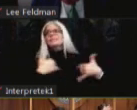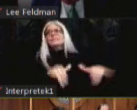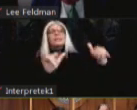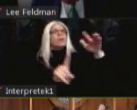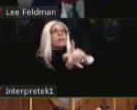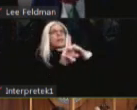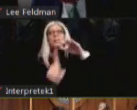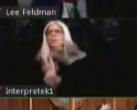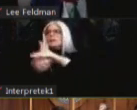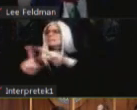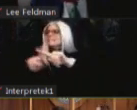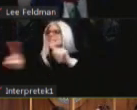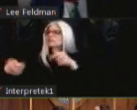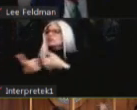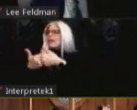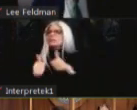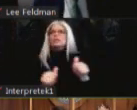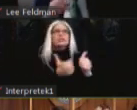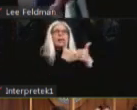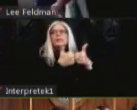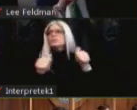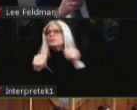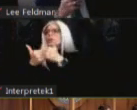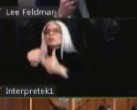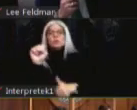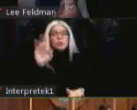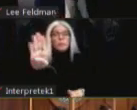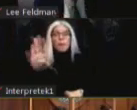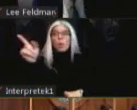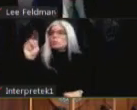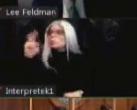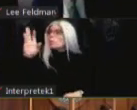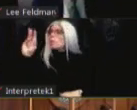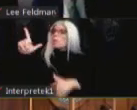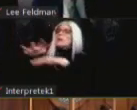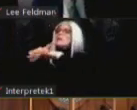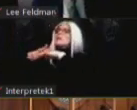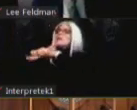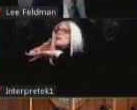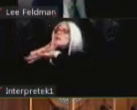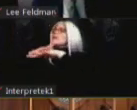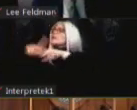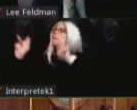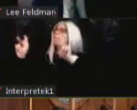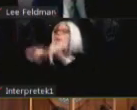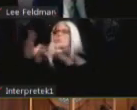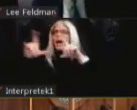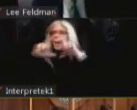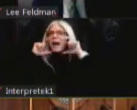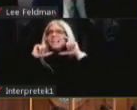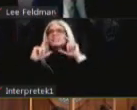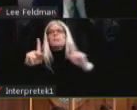home state Super Bowl champions celebrating with zero protection, and then the governor cheering them on.